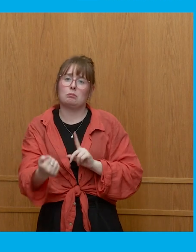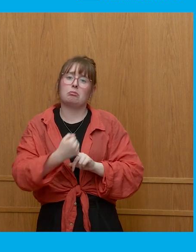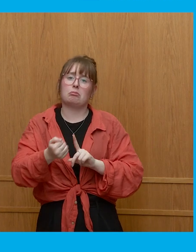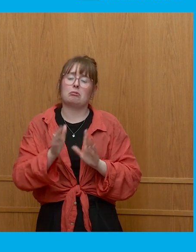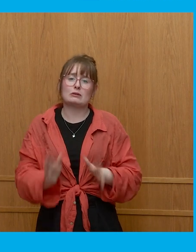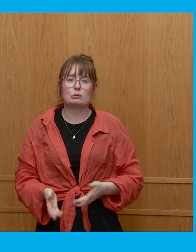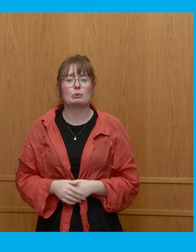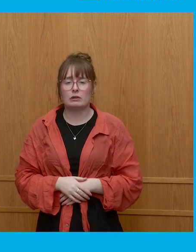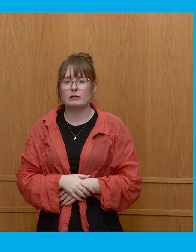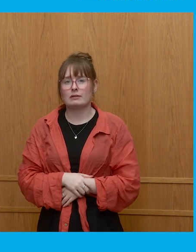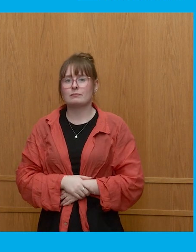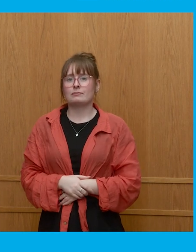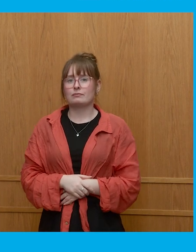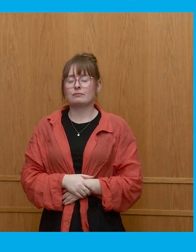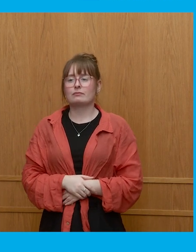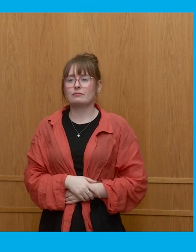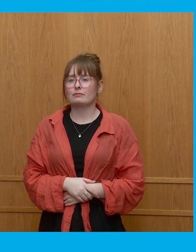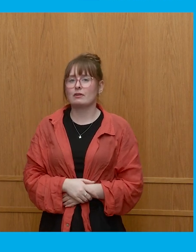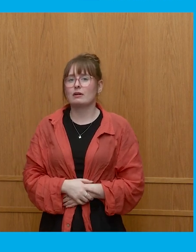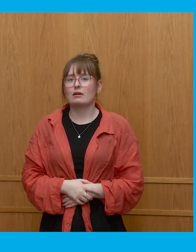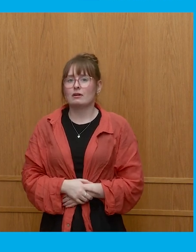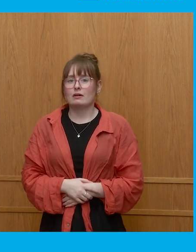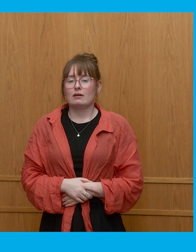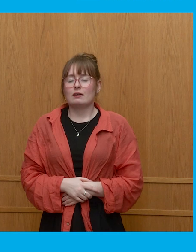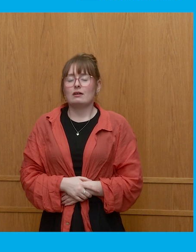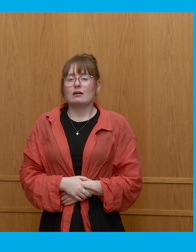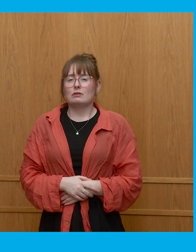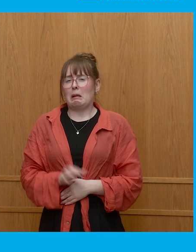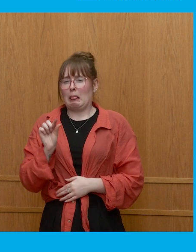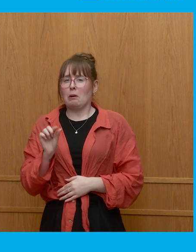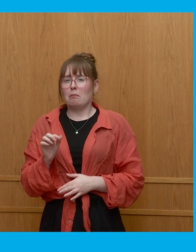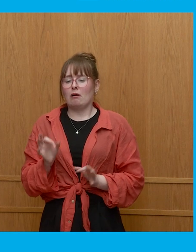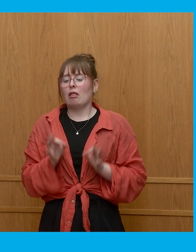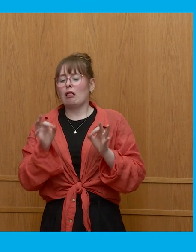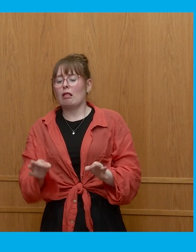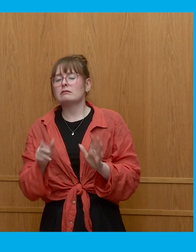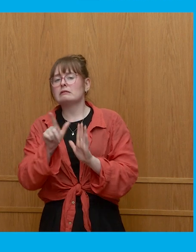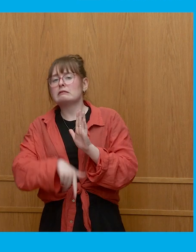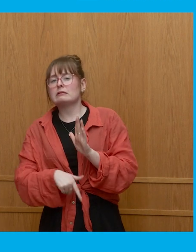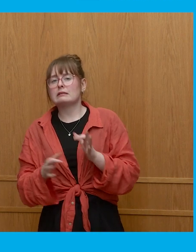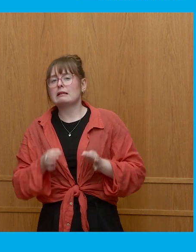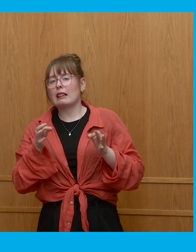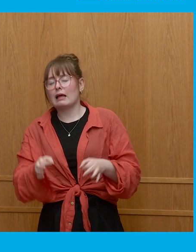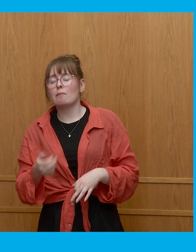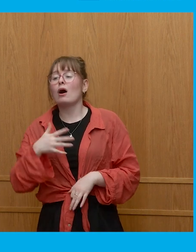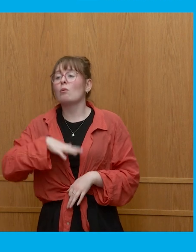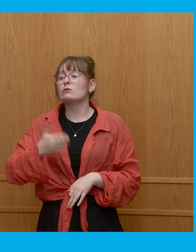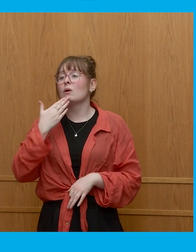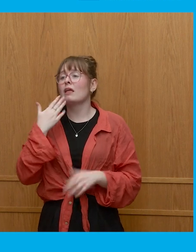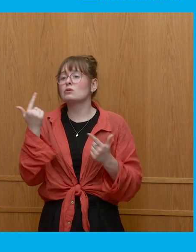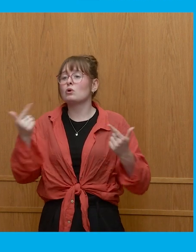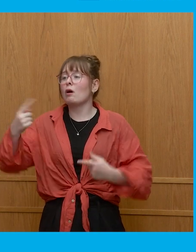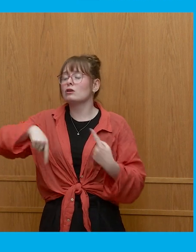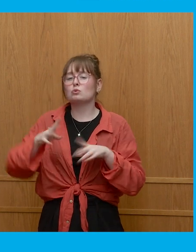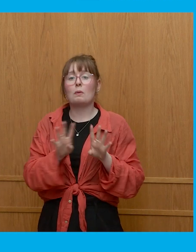you. So listen to the voice. Yes. So we ran a little over, but we started a bit late. So I'd just like to thank all of the